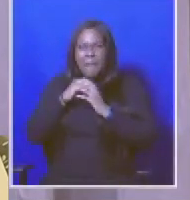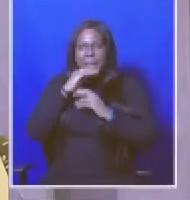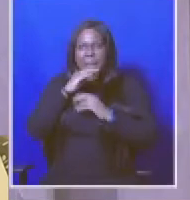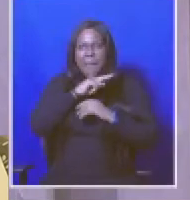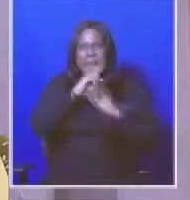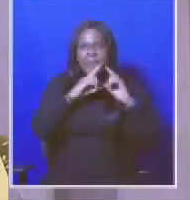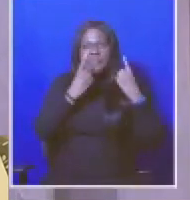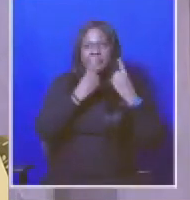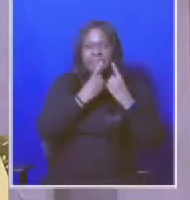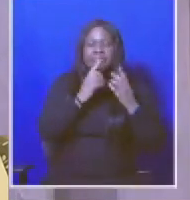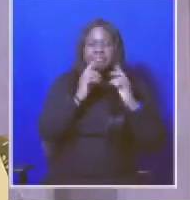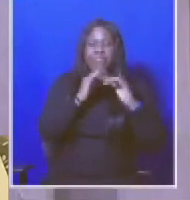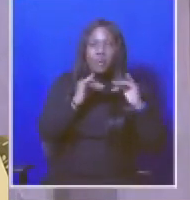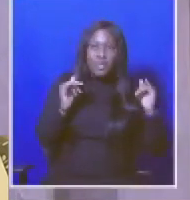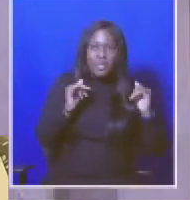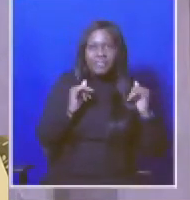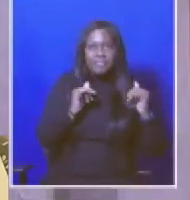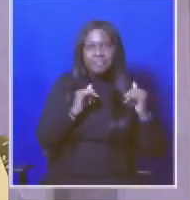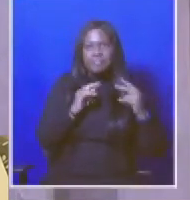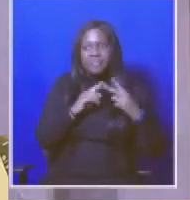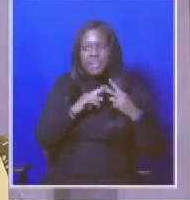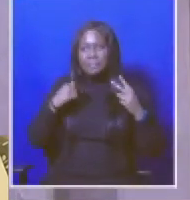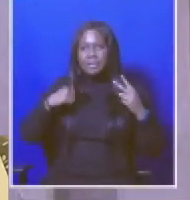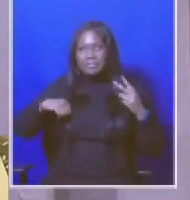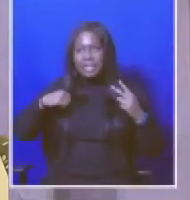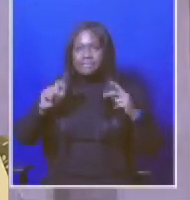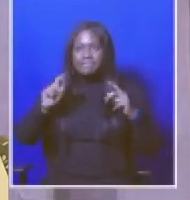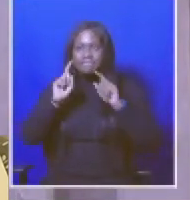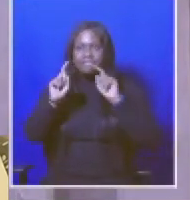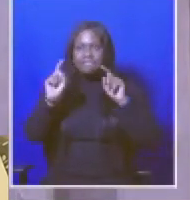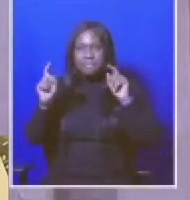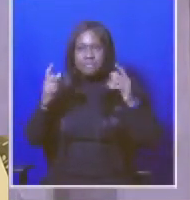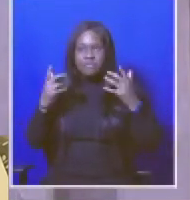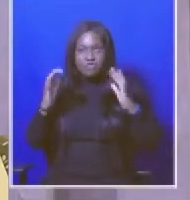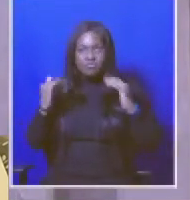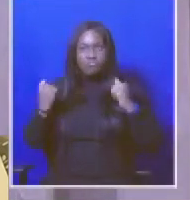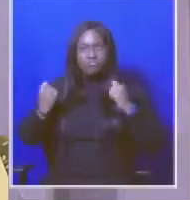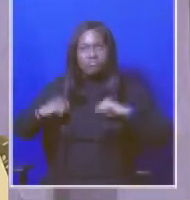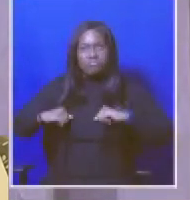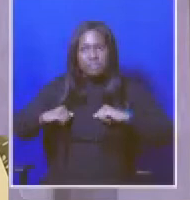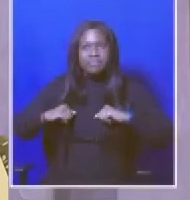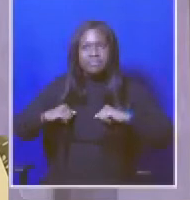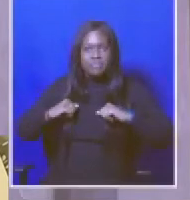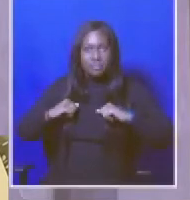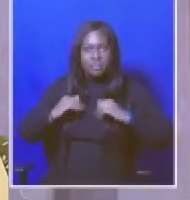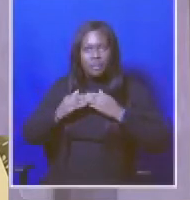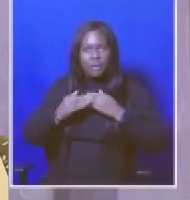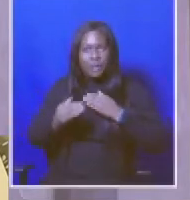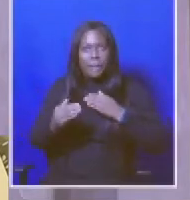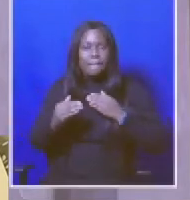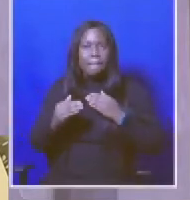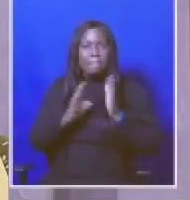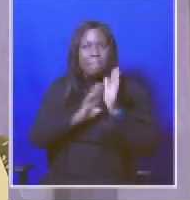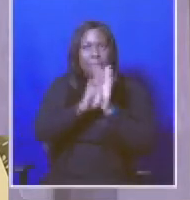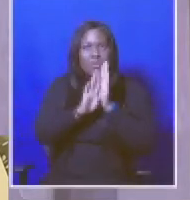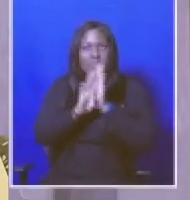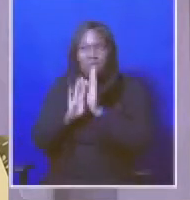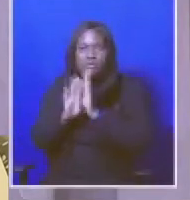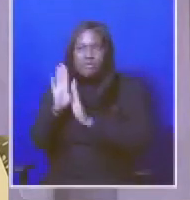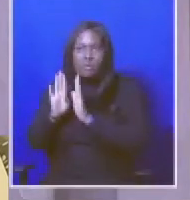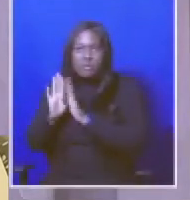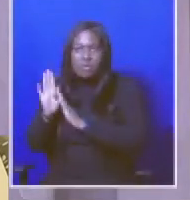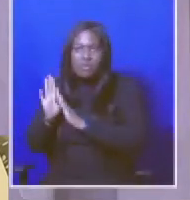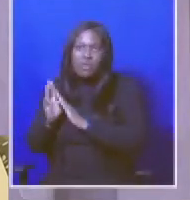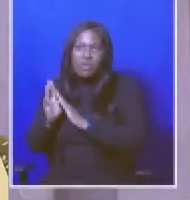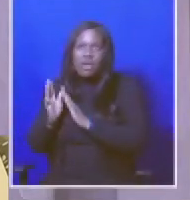elected leadership in municipalities, have agreed on a number of improvement plans to resolve, amongst